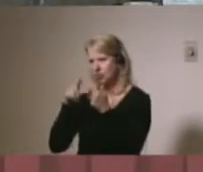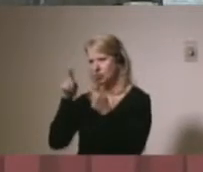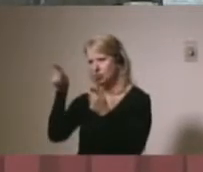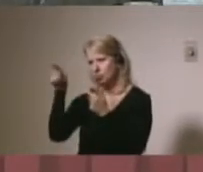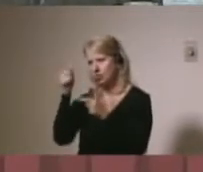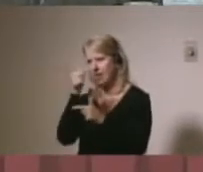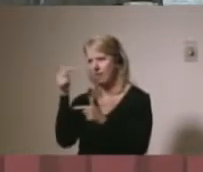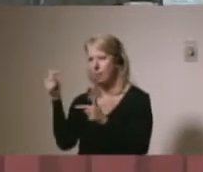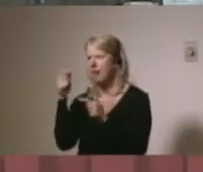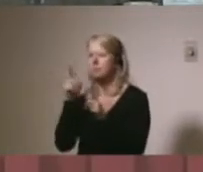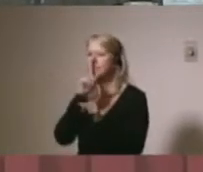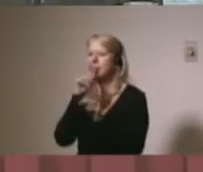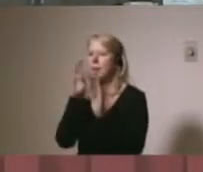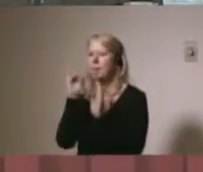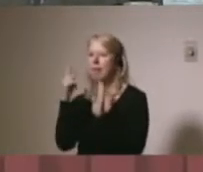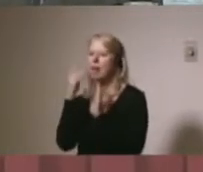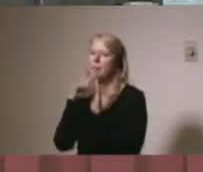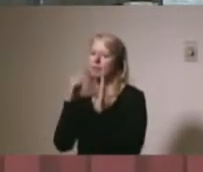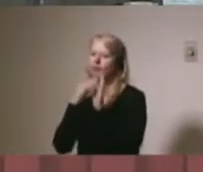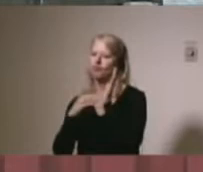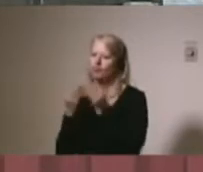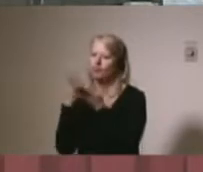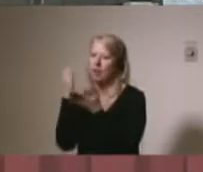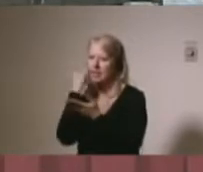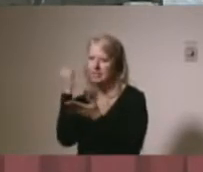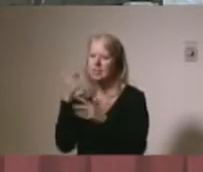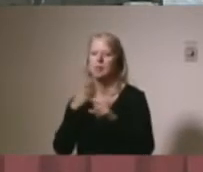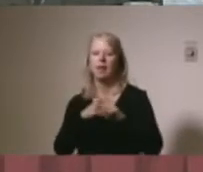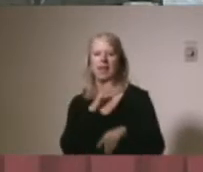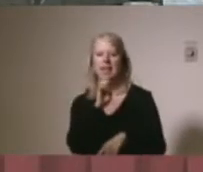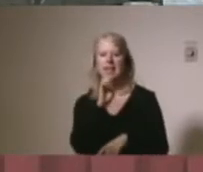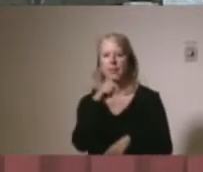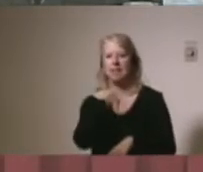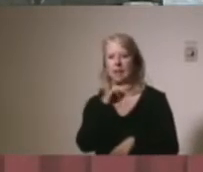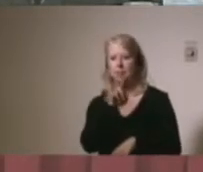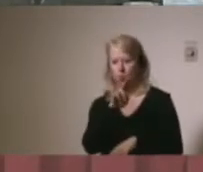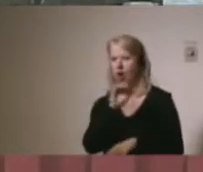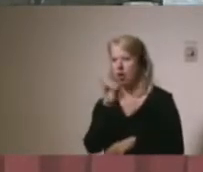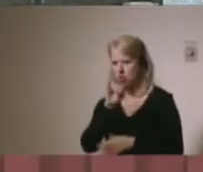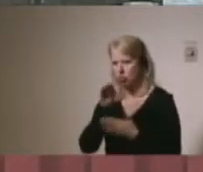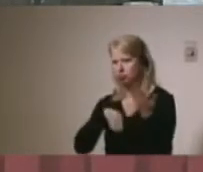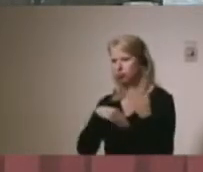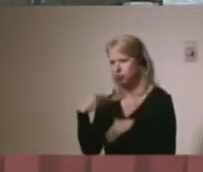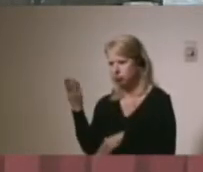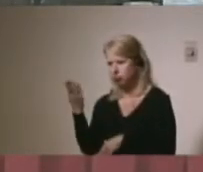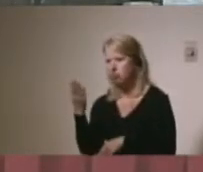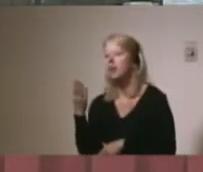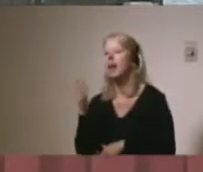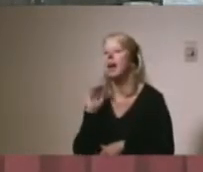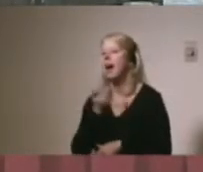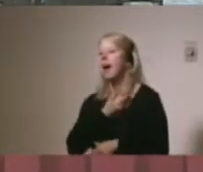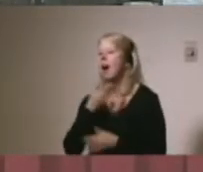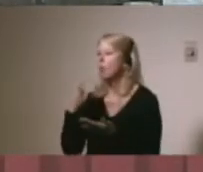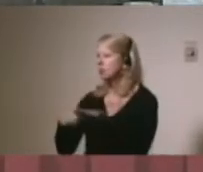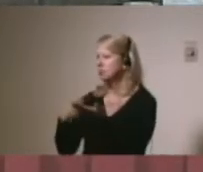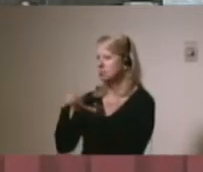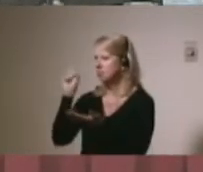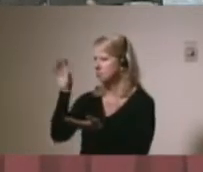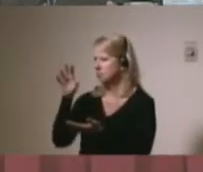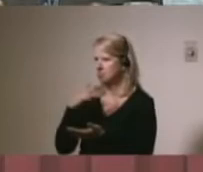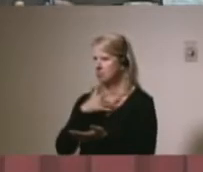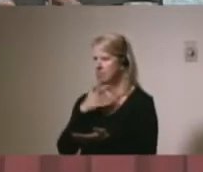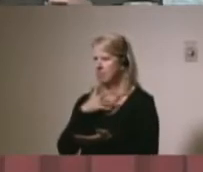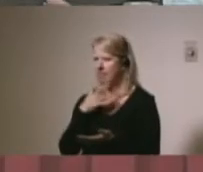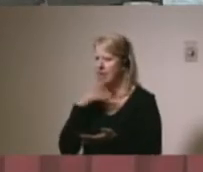bill, sorry. And also the EPMU made a submission. And what we were saying is, look, you've got to look